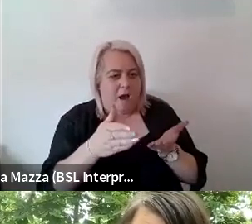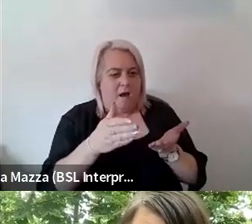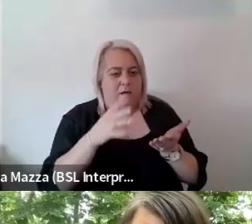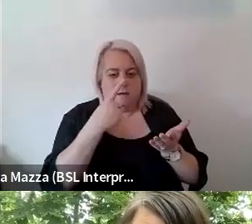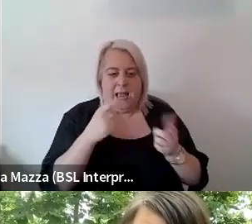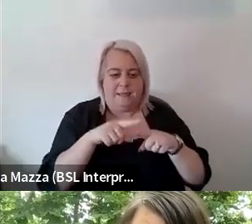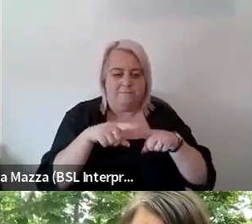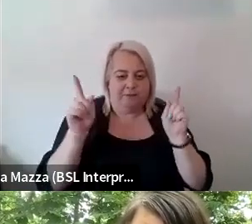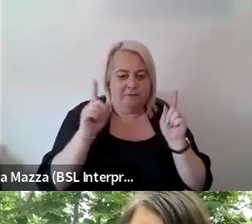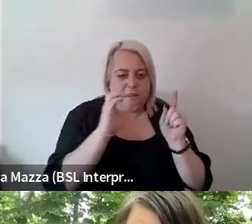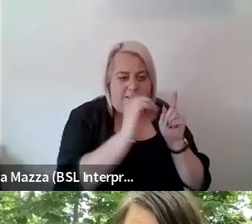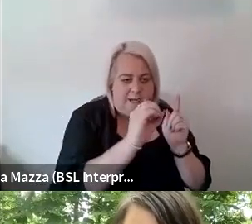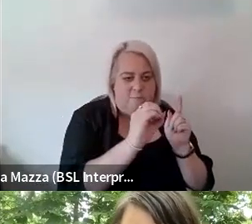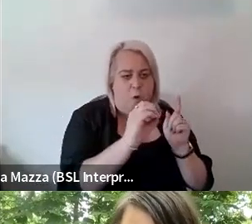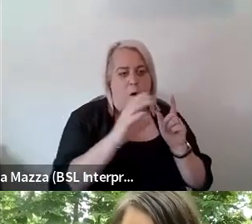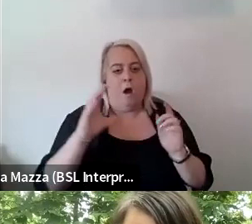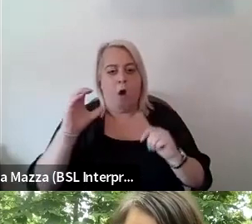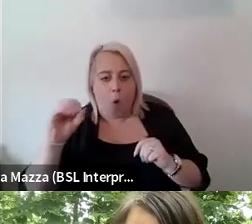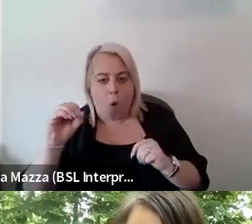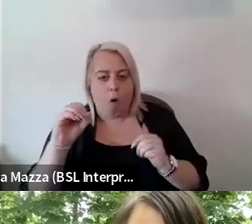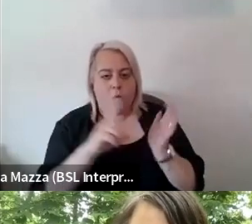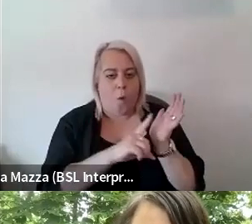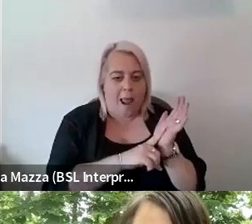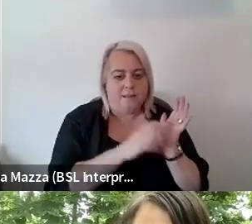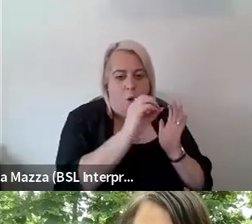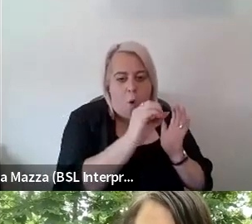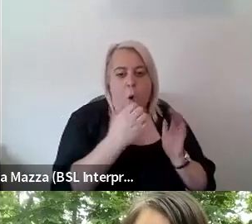the letter O at a glance without having to guess. And